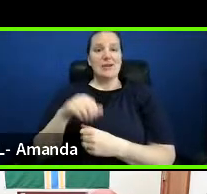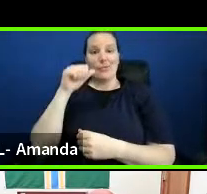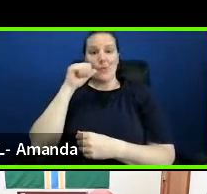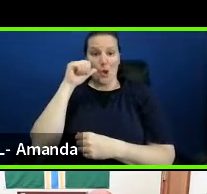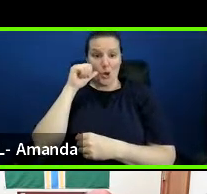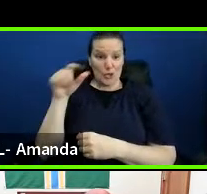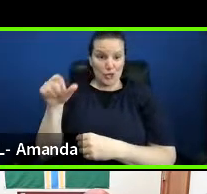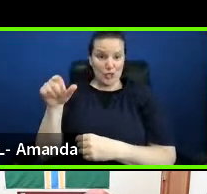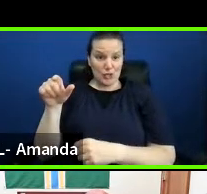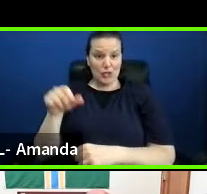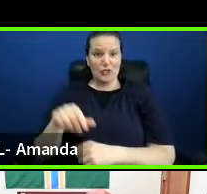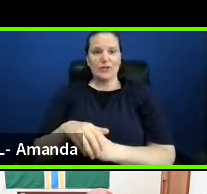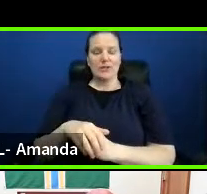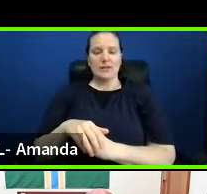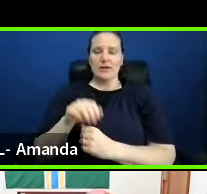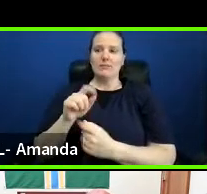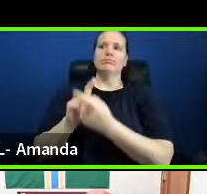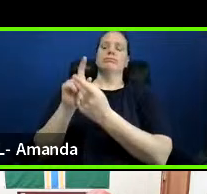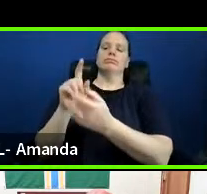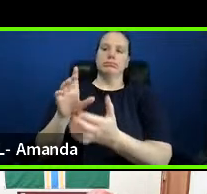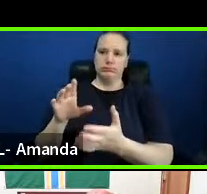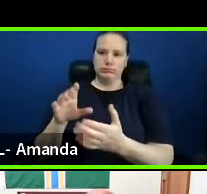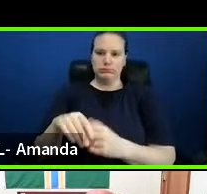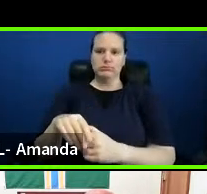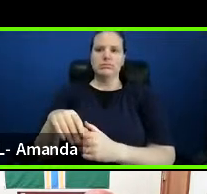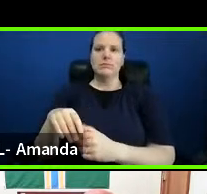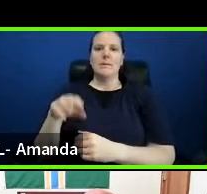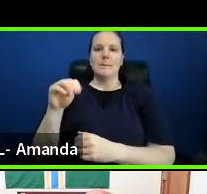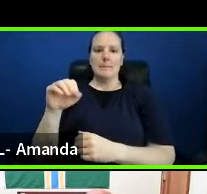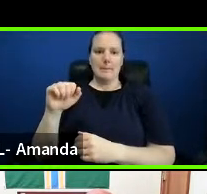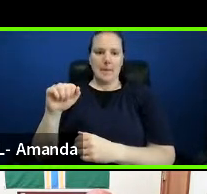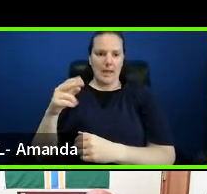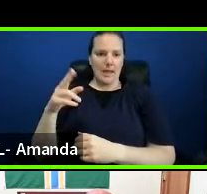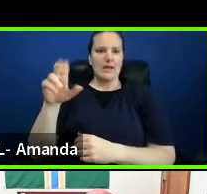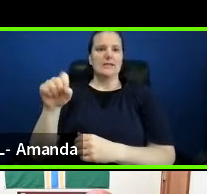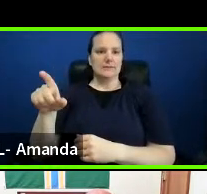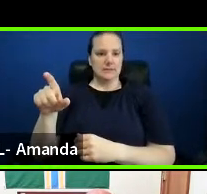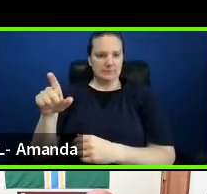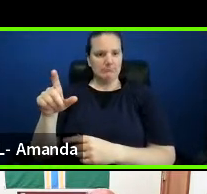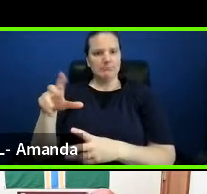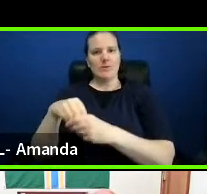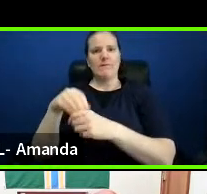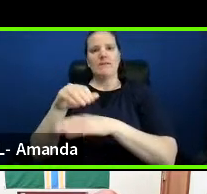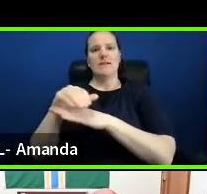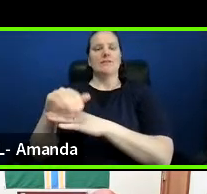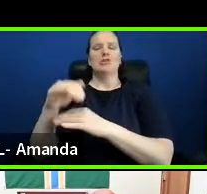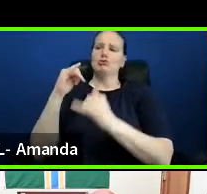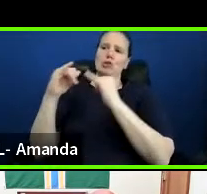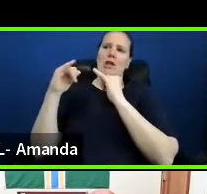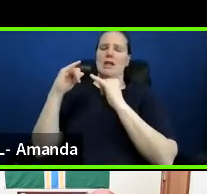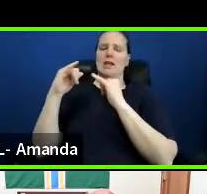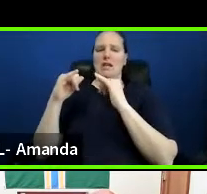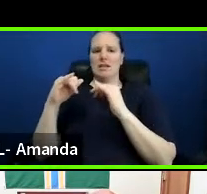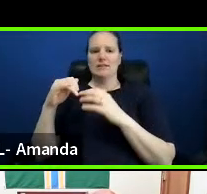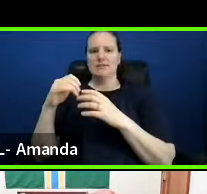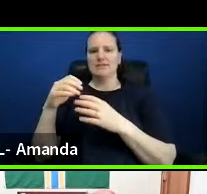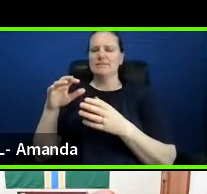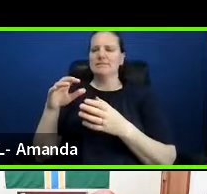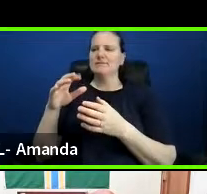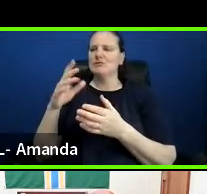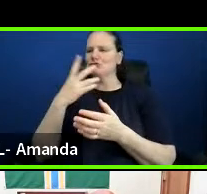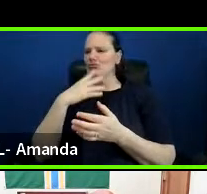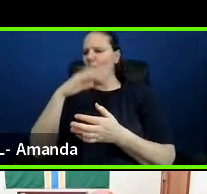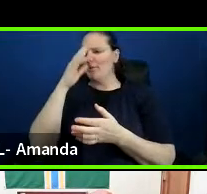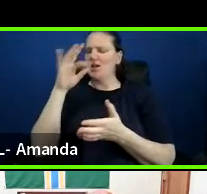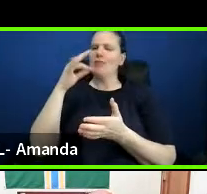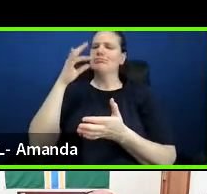and bumped into Charles Mingus, and they spent an evening drinking and eating strawberries, as